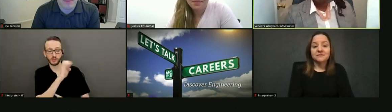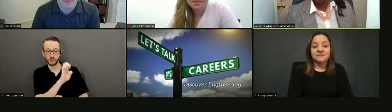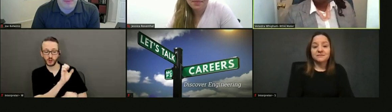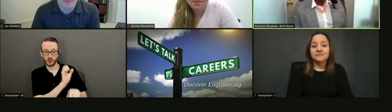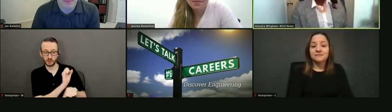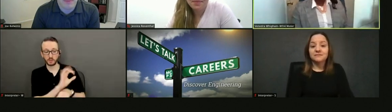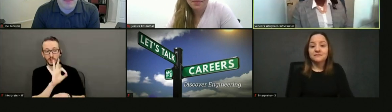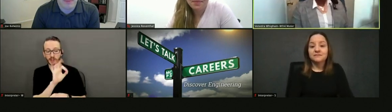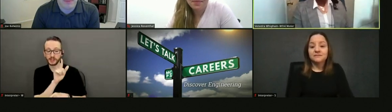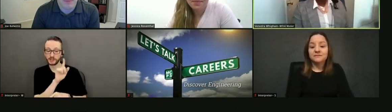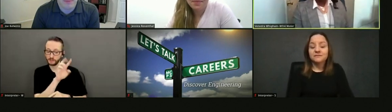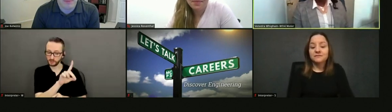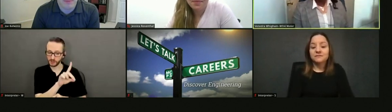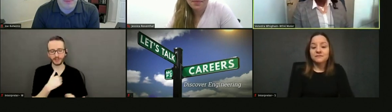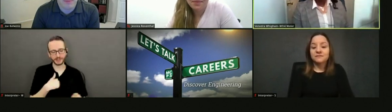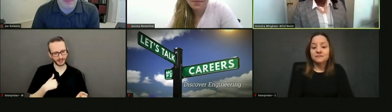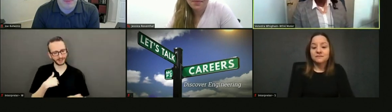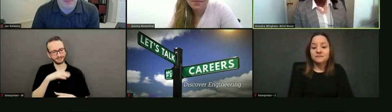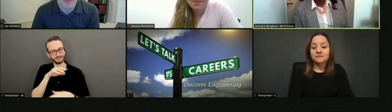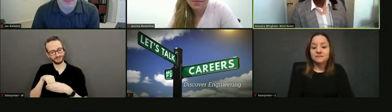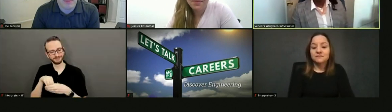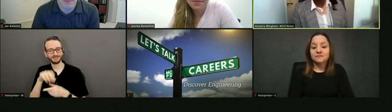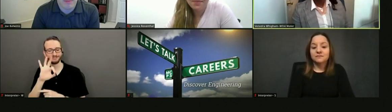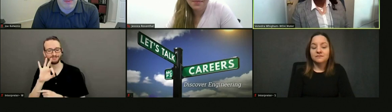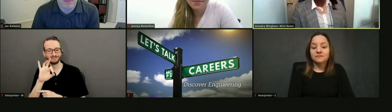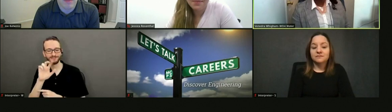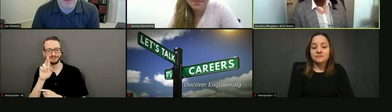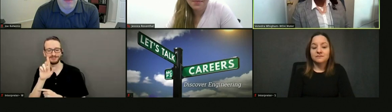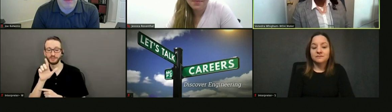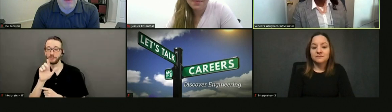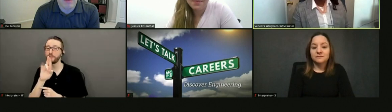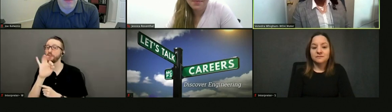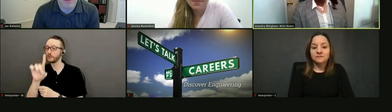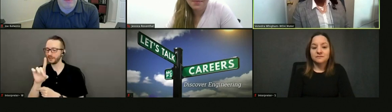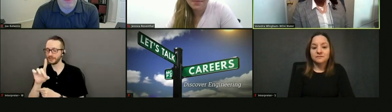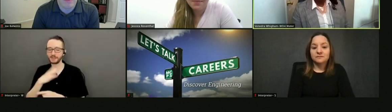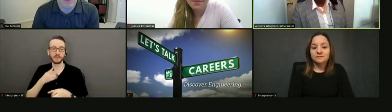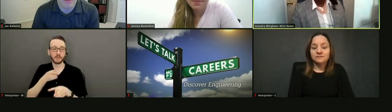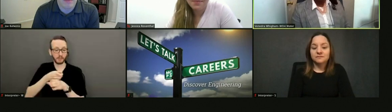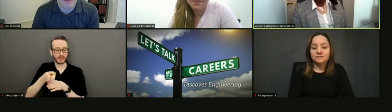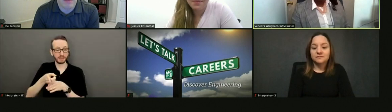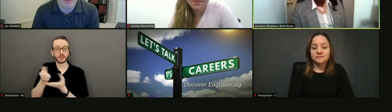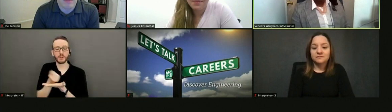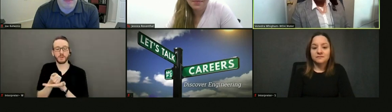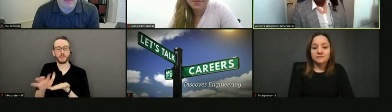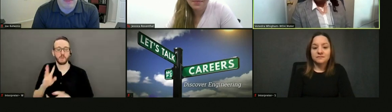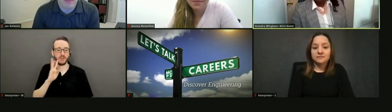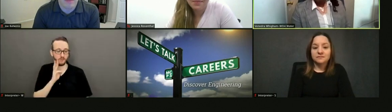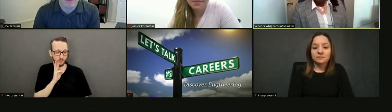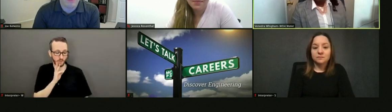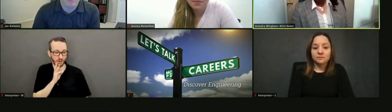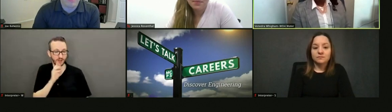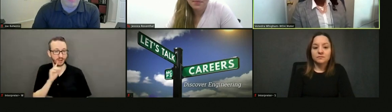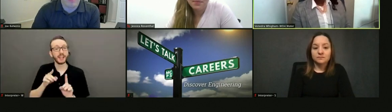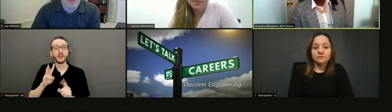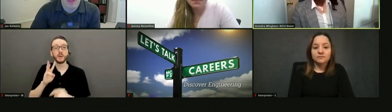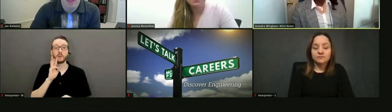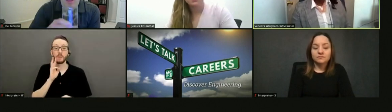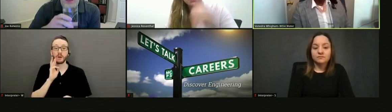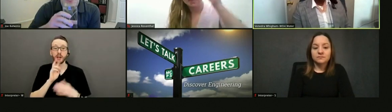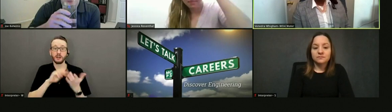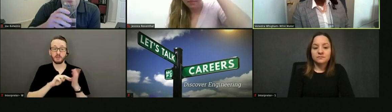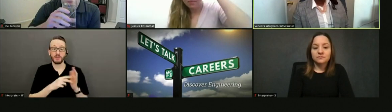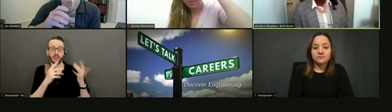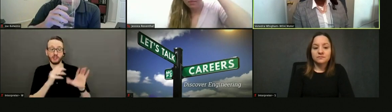fluids, I also work with fluids, but in a different capacity. My specialty is wastewater, and that's the water that's been used